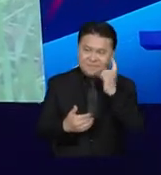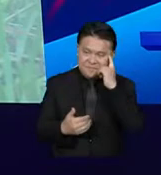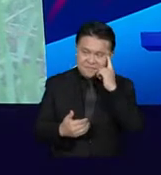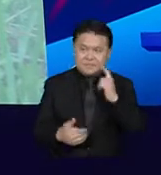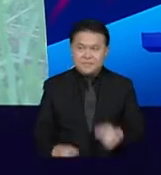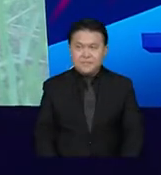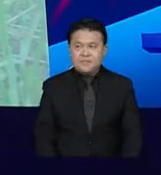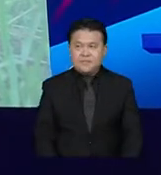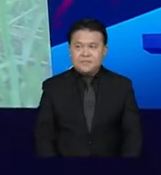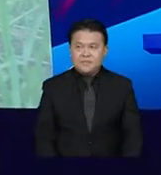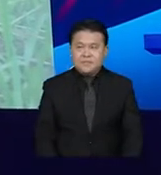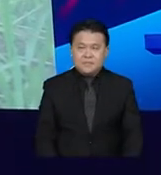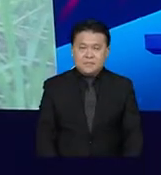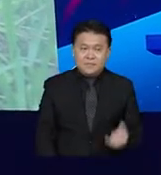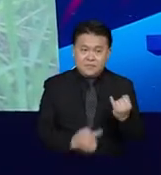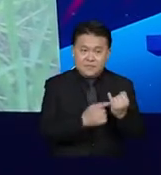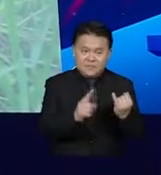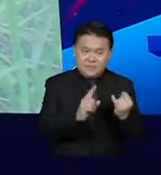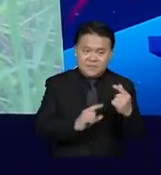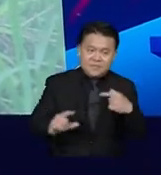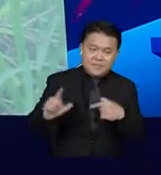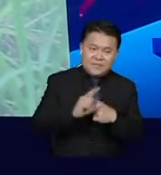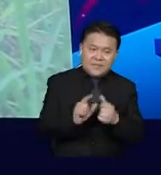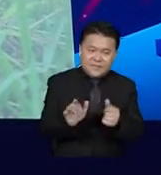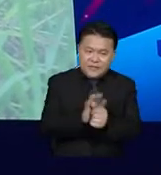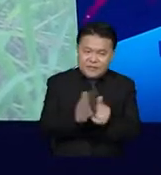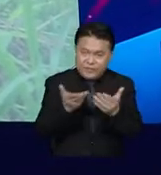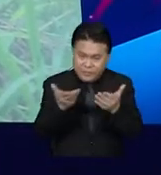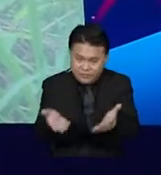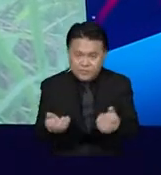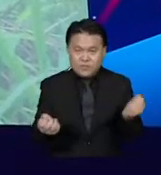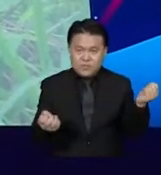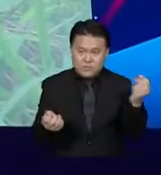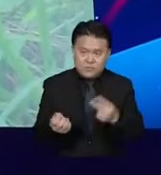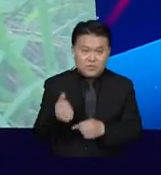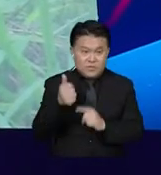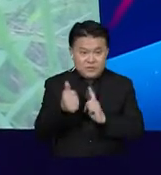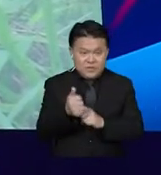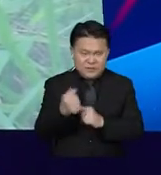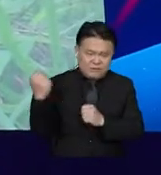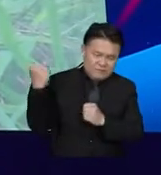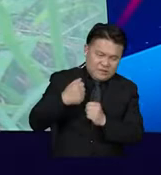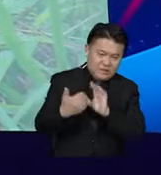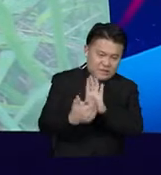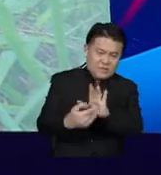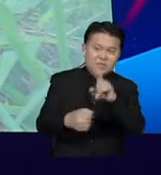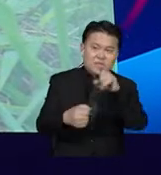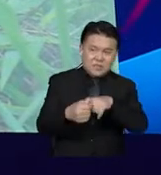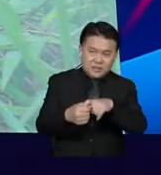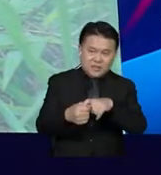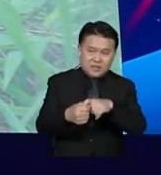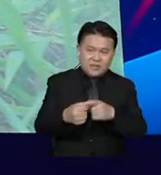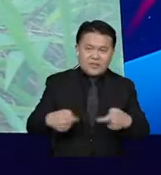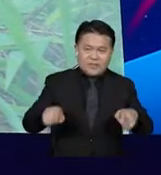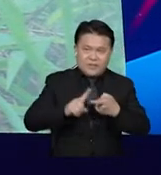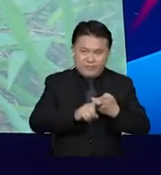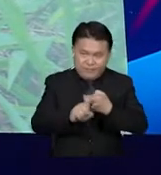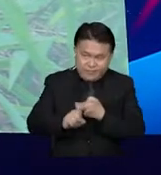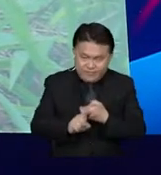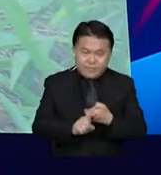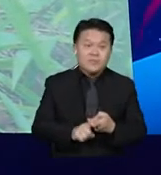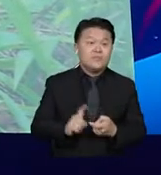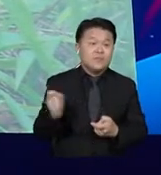friendlier and formed alliances to stop male aggression. Bonobos evolved into